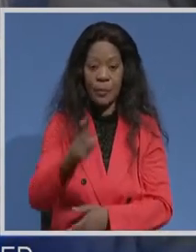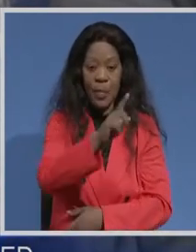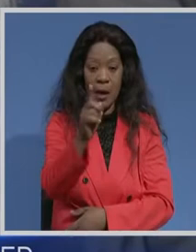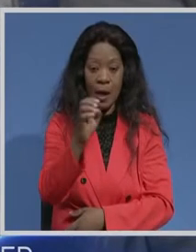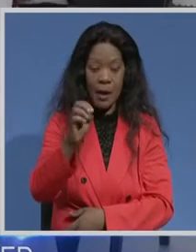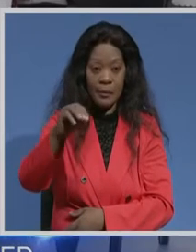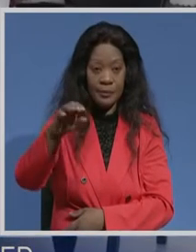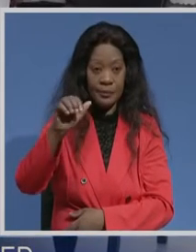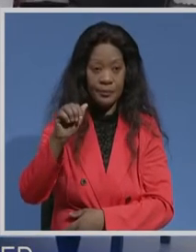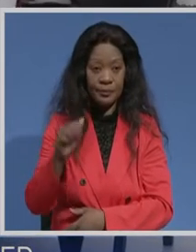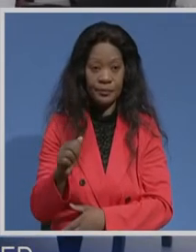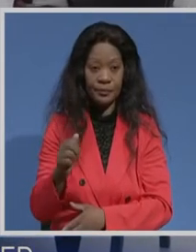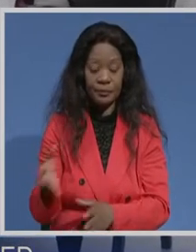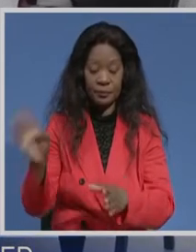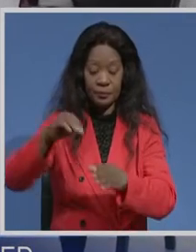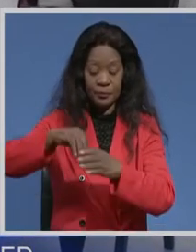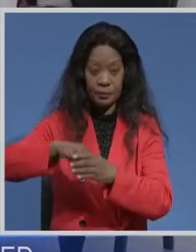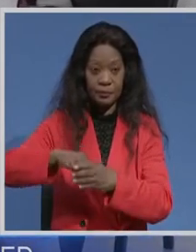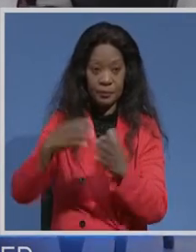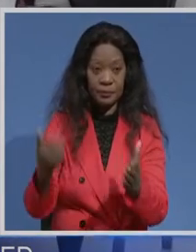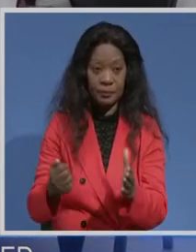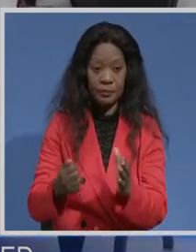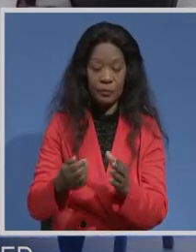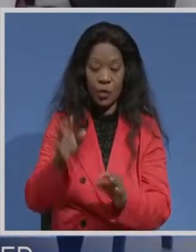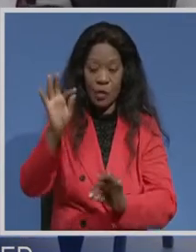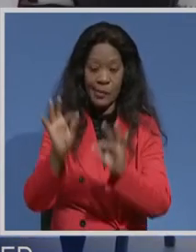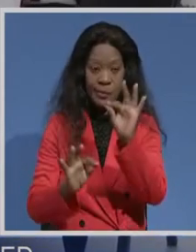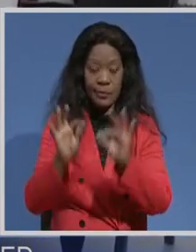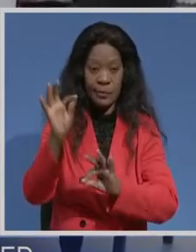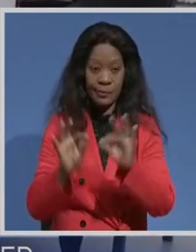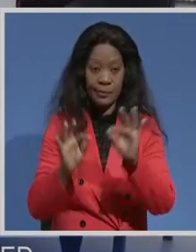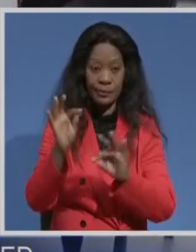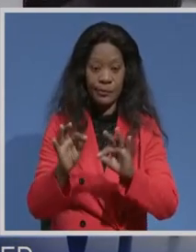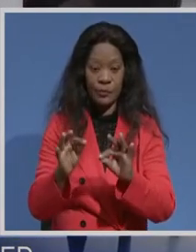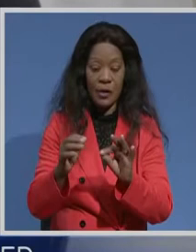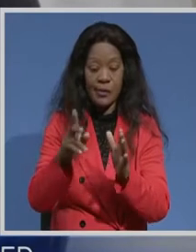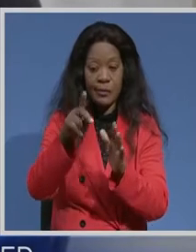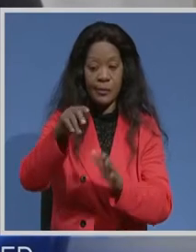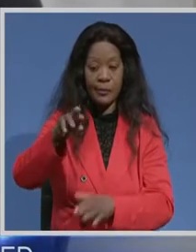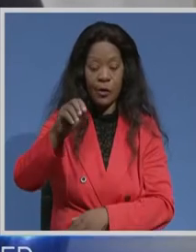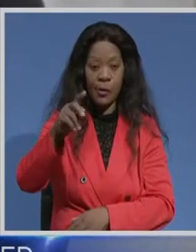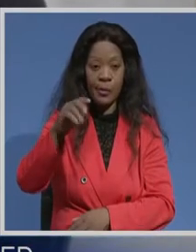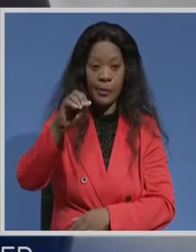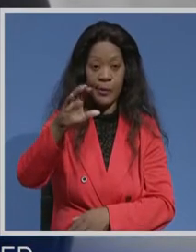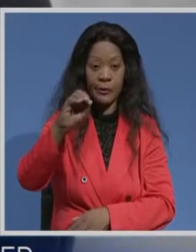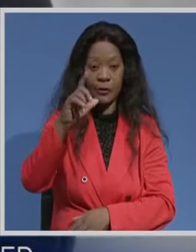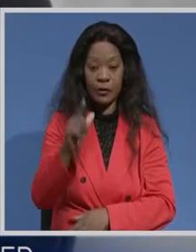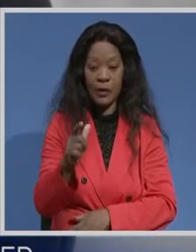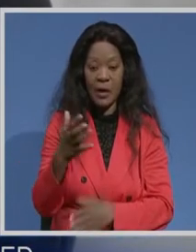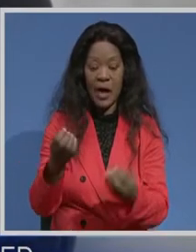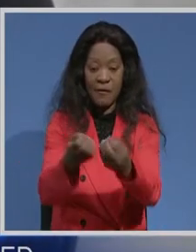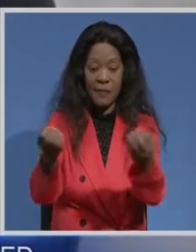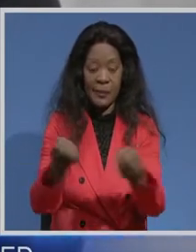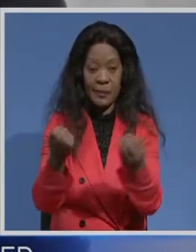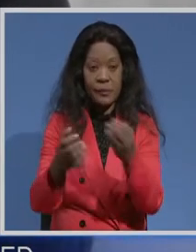ZEMA, has engaged the judiciary on the Kigali Amendment to the Montreal Protocol and the environmental management in the country.